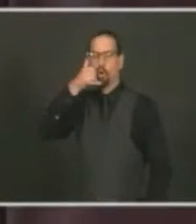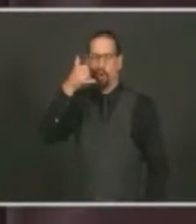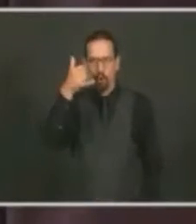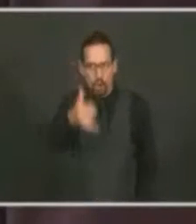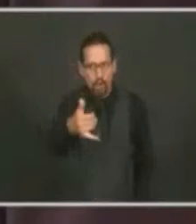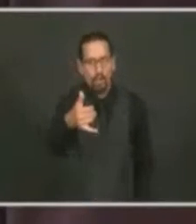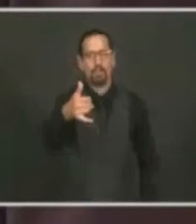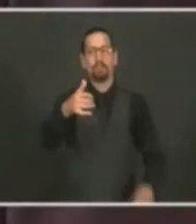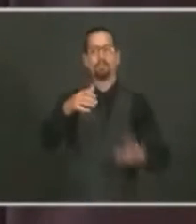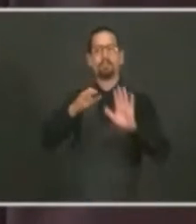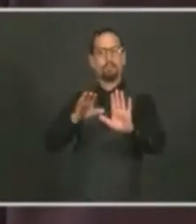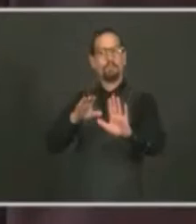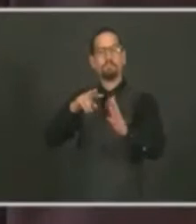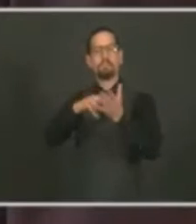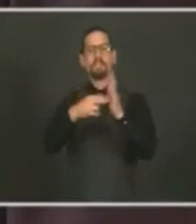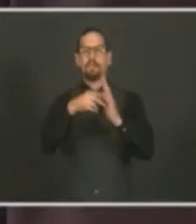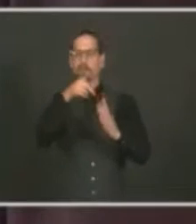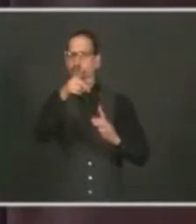to quarantine.